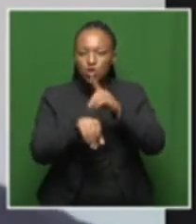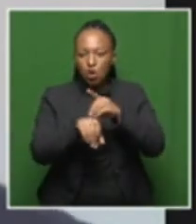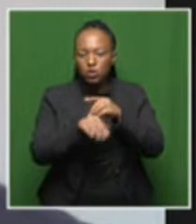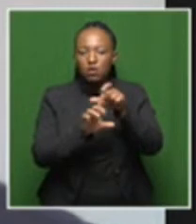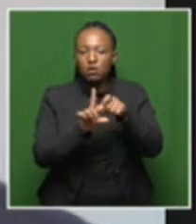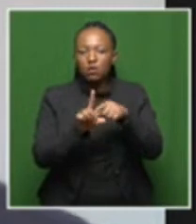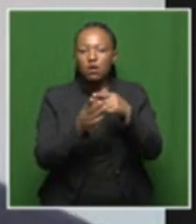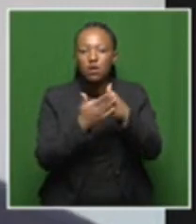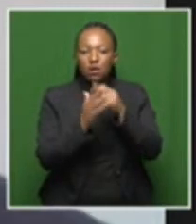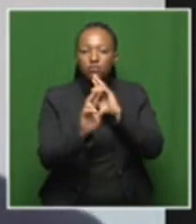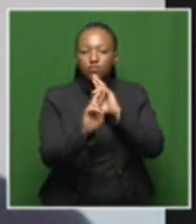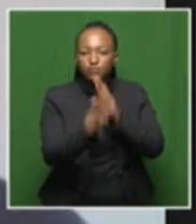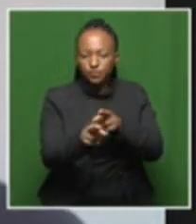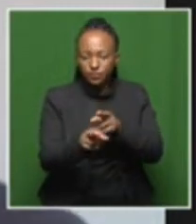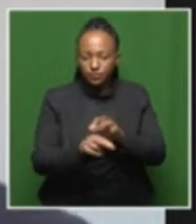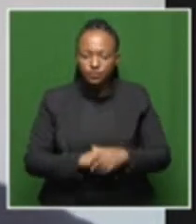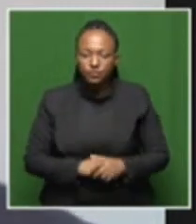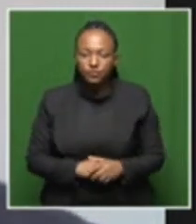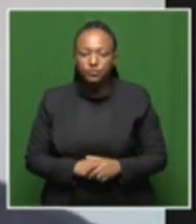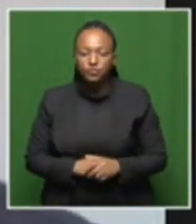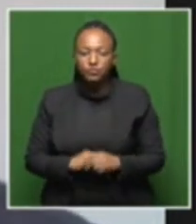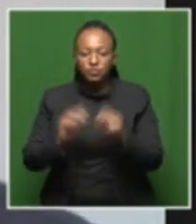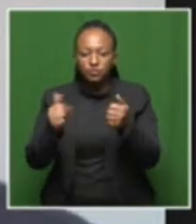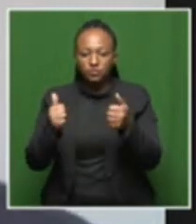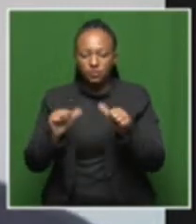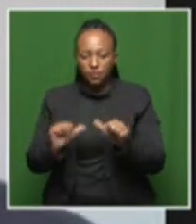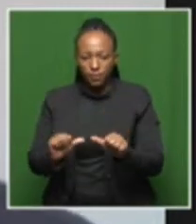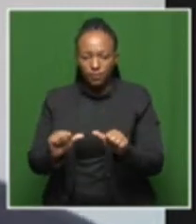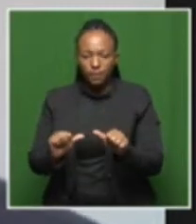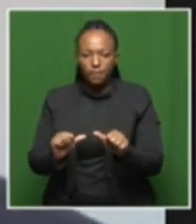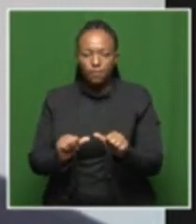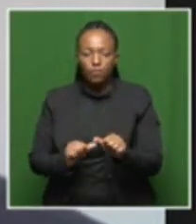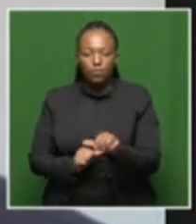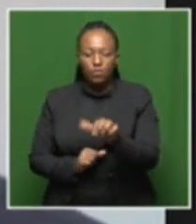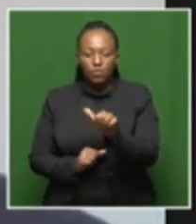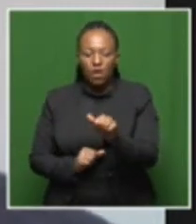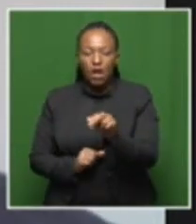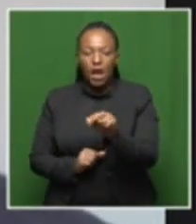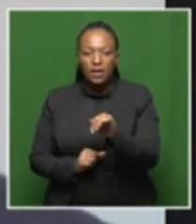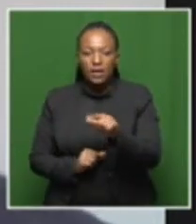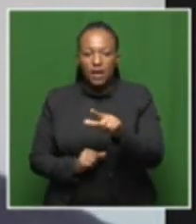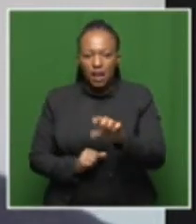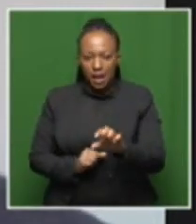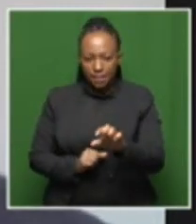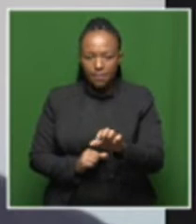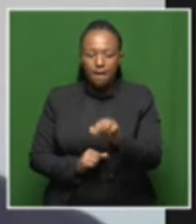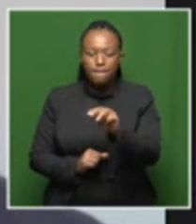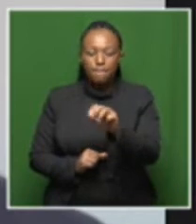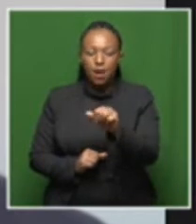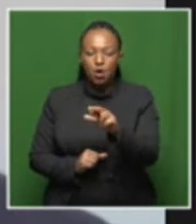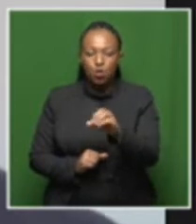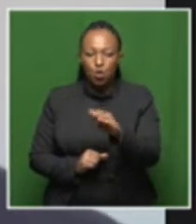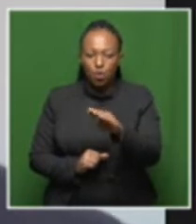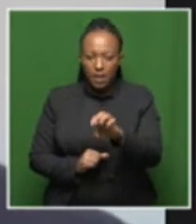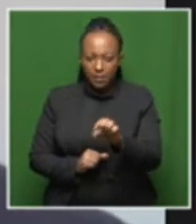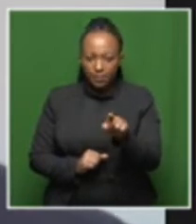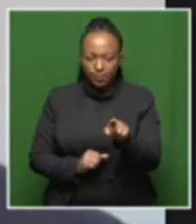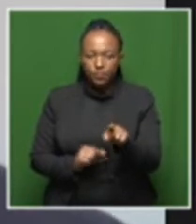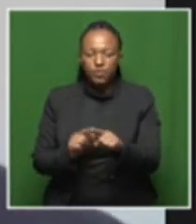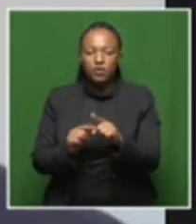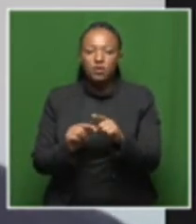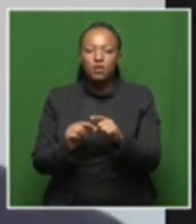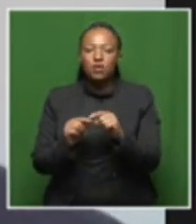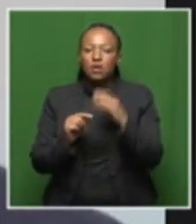that question as well. And we also have Andile Marubi, Minister in panel, with the approval